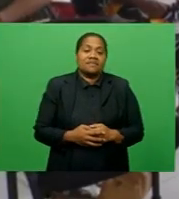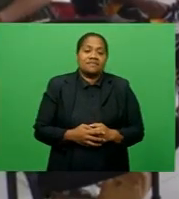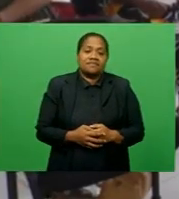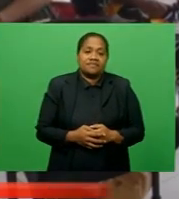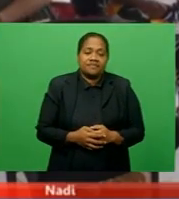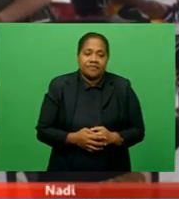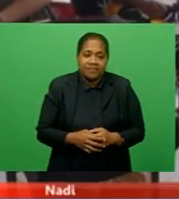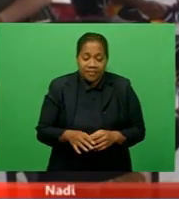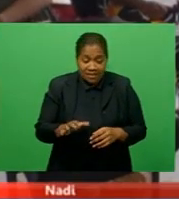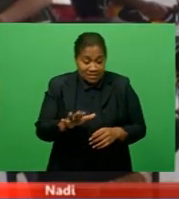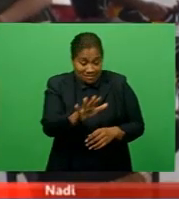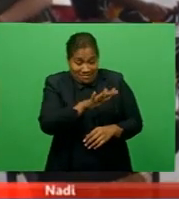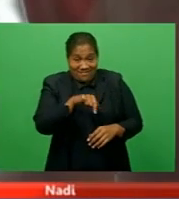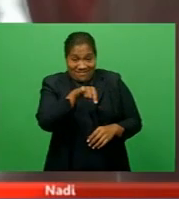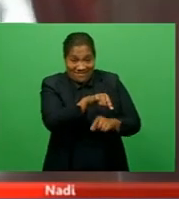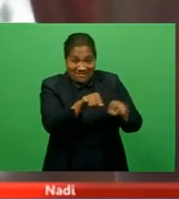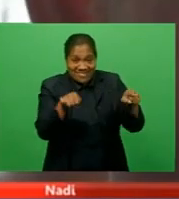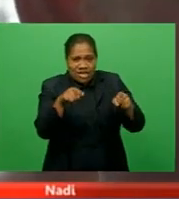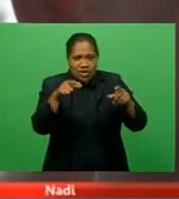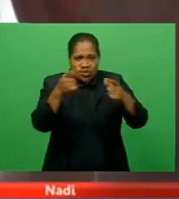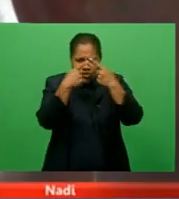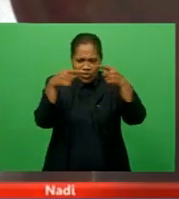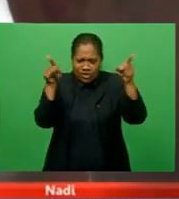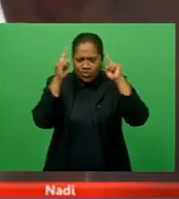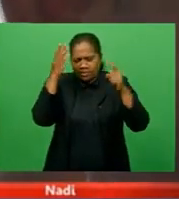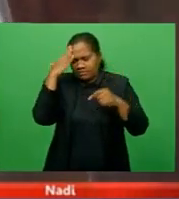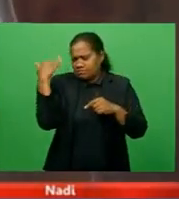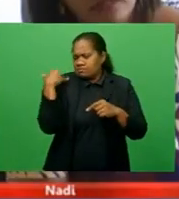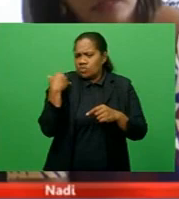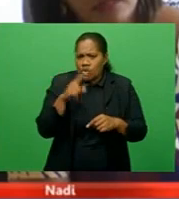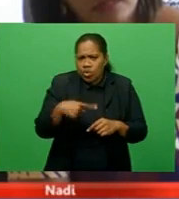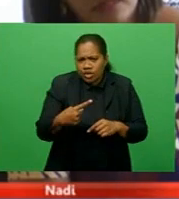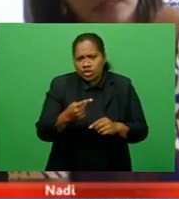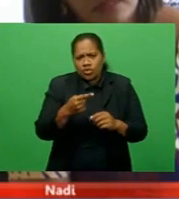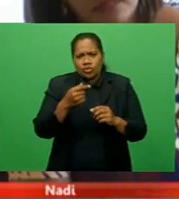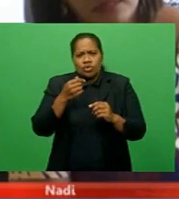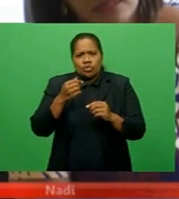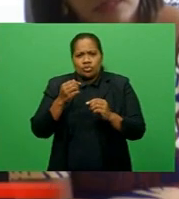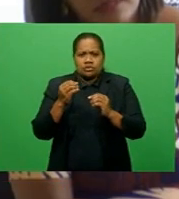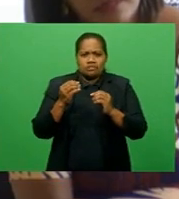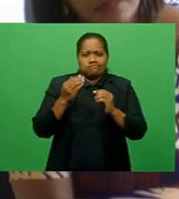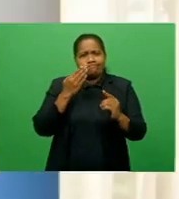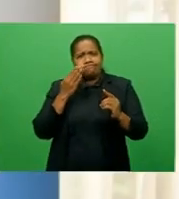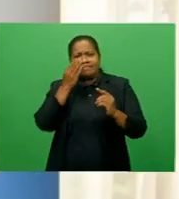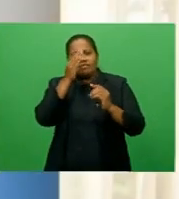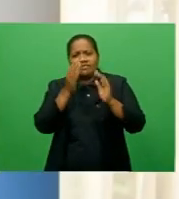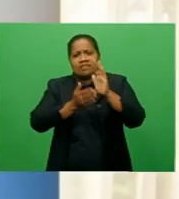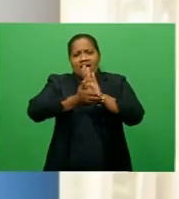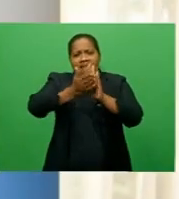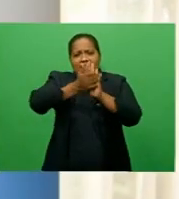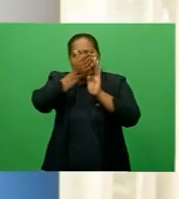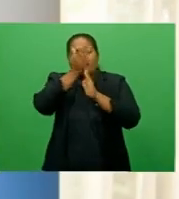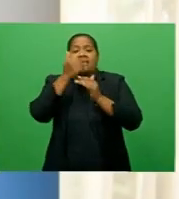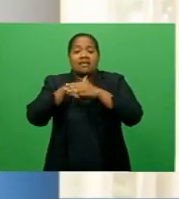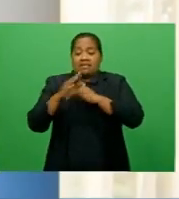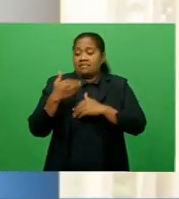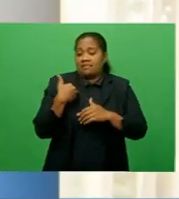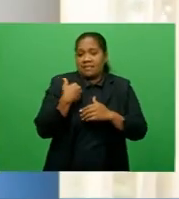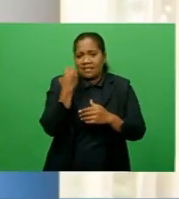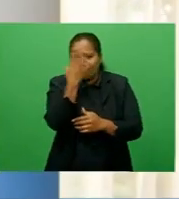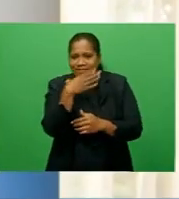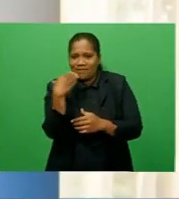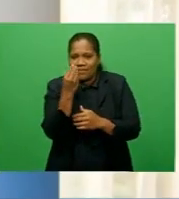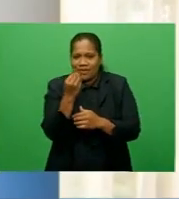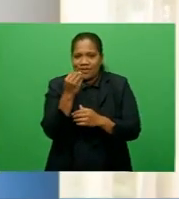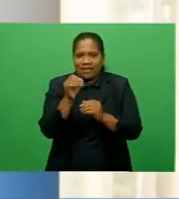we look forward. These graduates have been reminded to continue aiming higher in the health and beauty field. This health and beauty